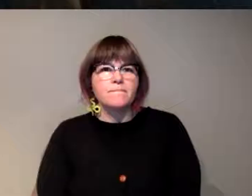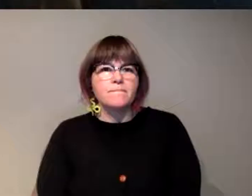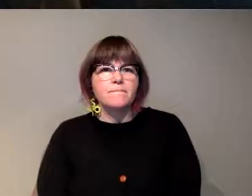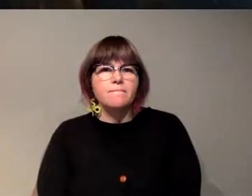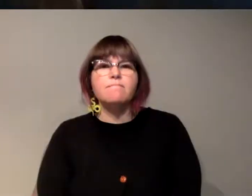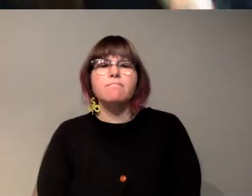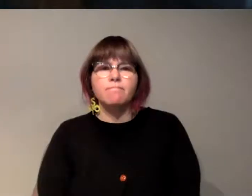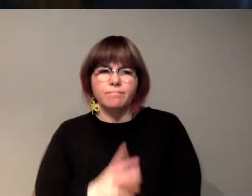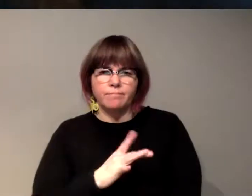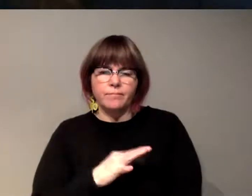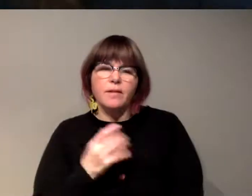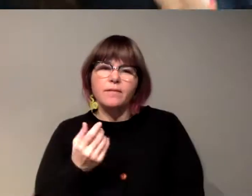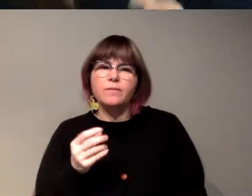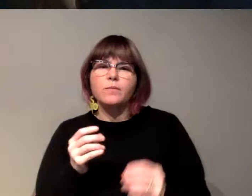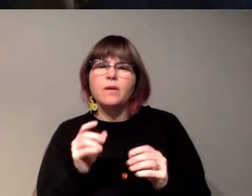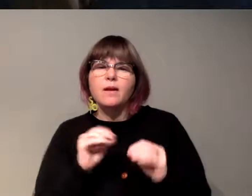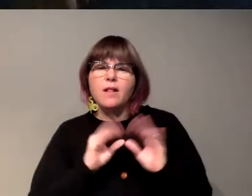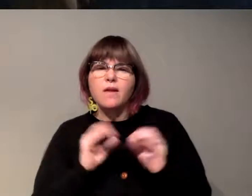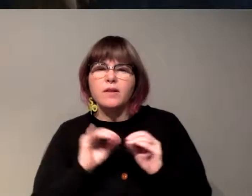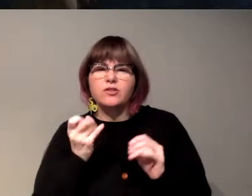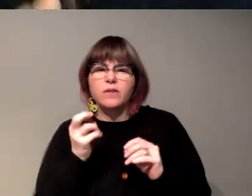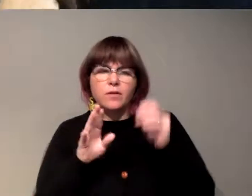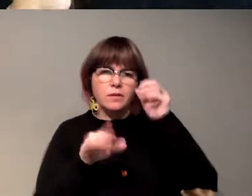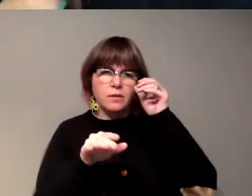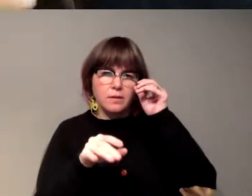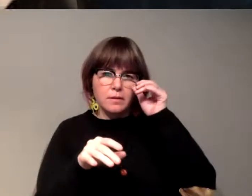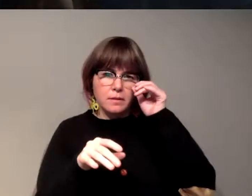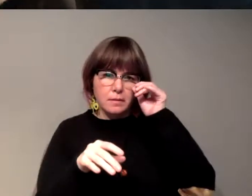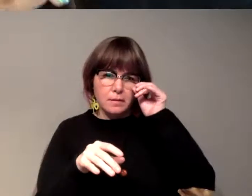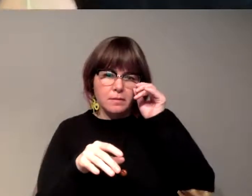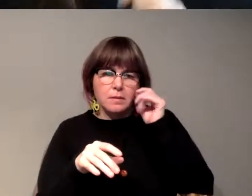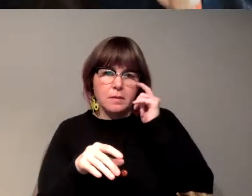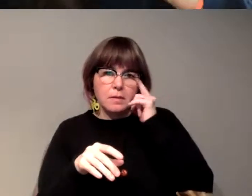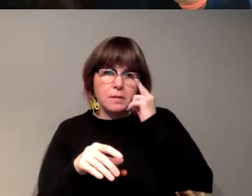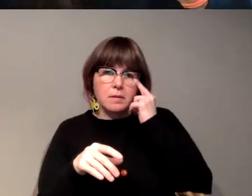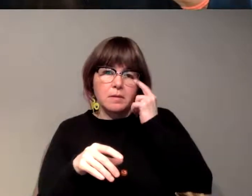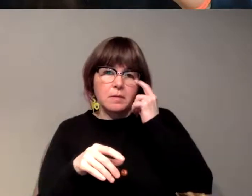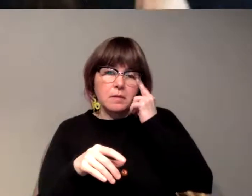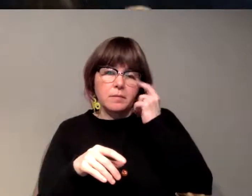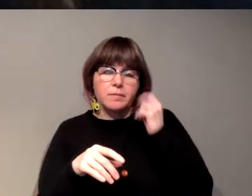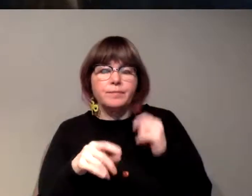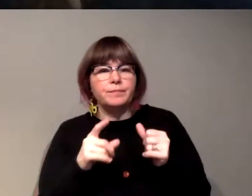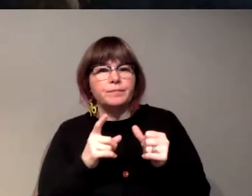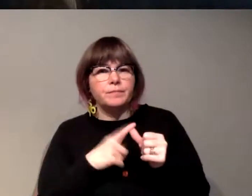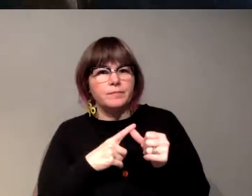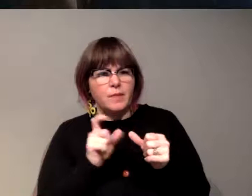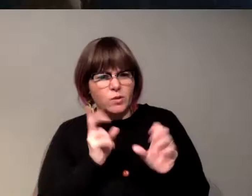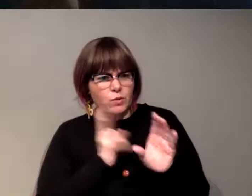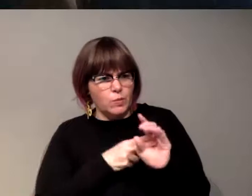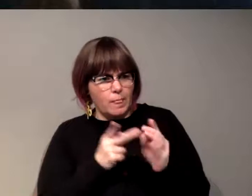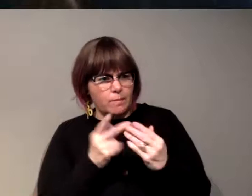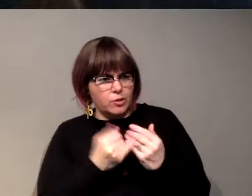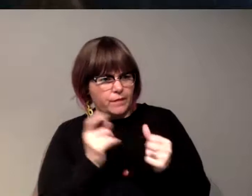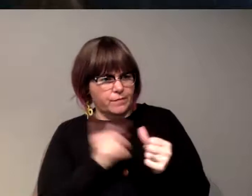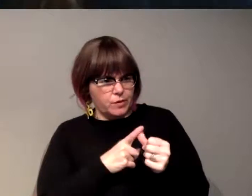Very cool. So we have a couple clarifications from Jennifer. I'm just going to read the three of them all together. First, do you have to join the project first before